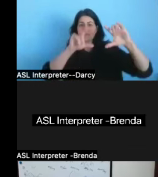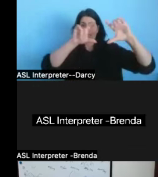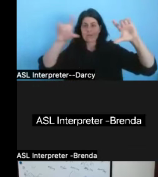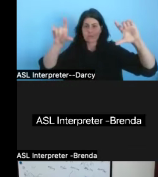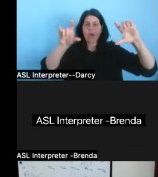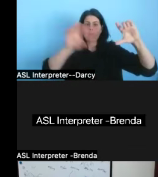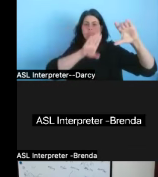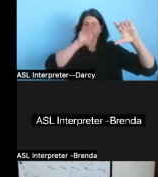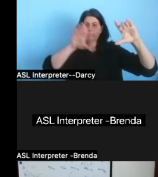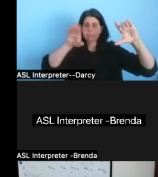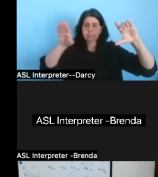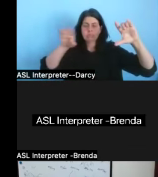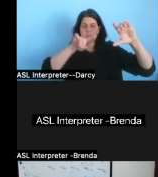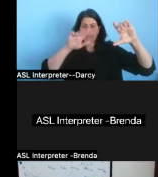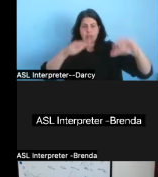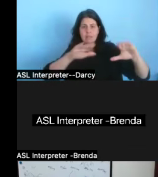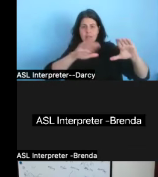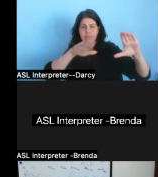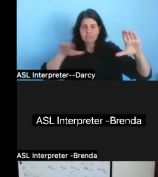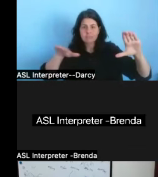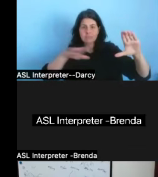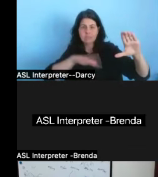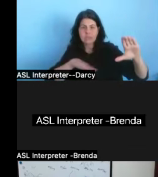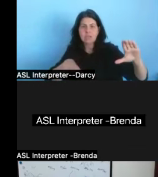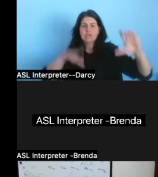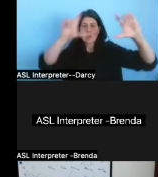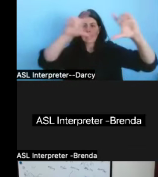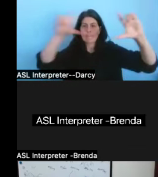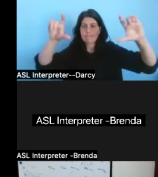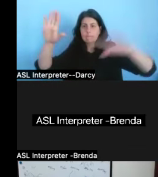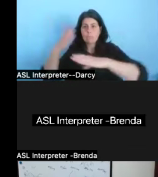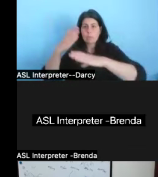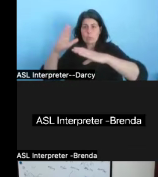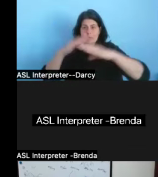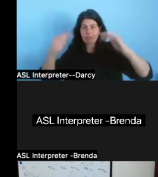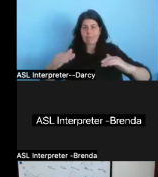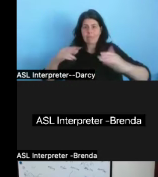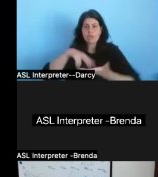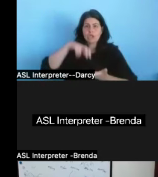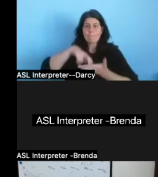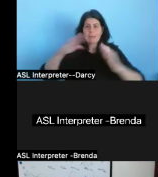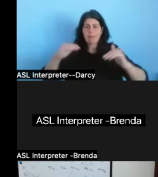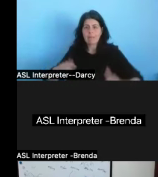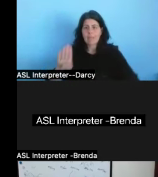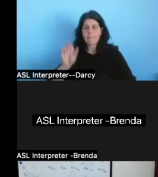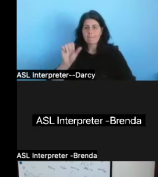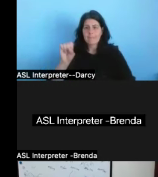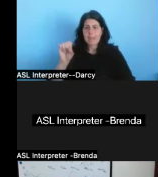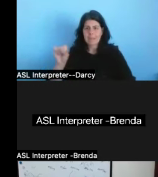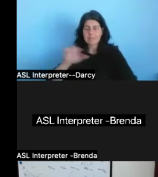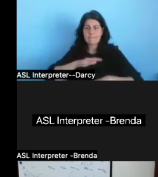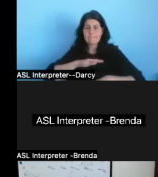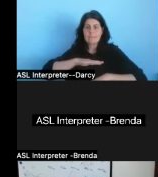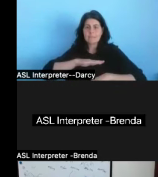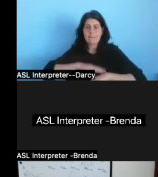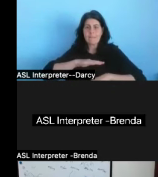these spectrograms again, and I have labeled here music, jumping, and then bass beats. And you can see the jumping was the only